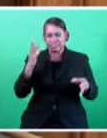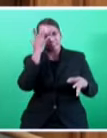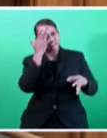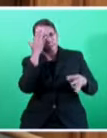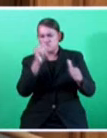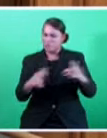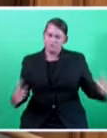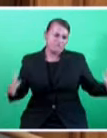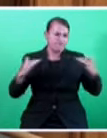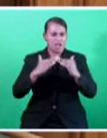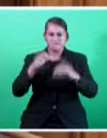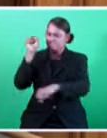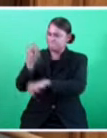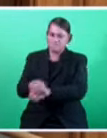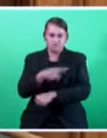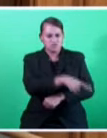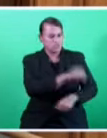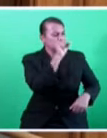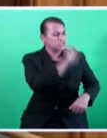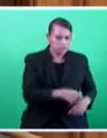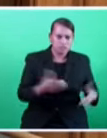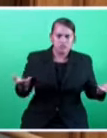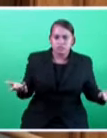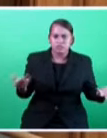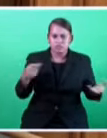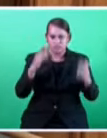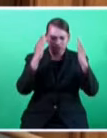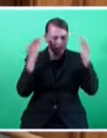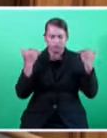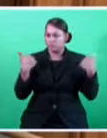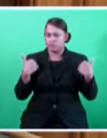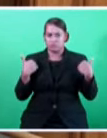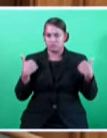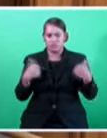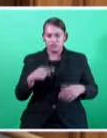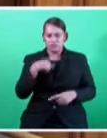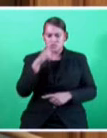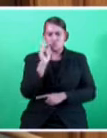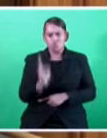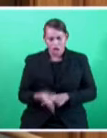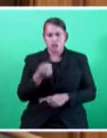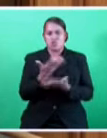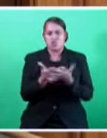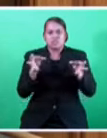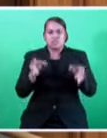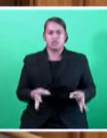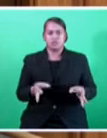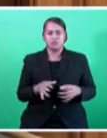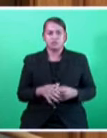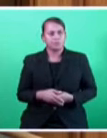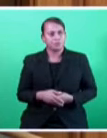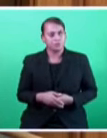as that. It's a reflection of what takes place in the actual Business Committee. The flying